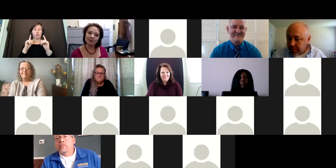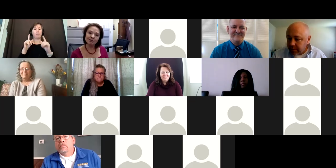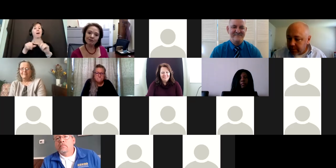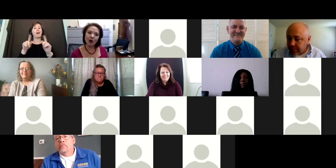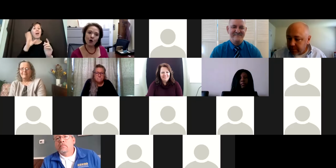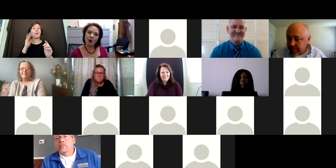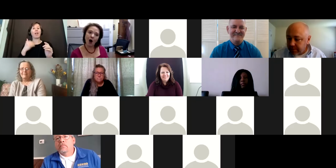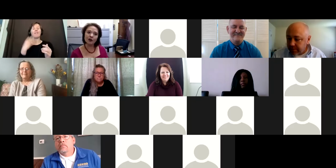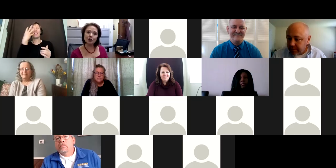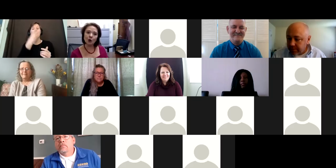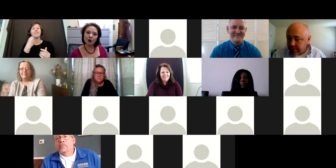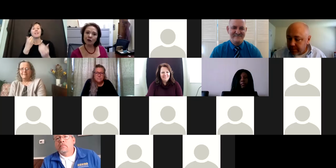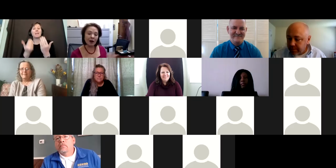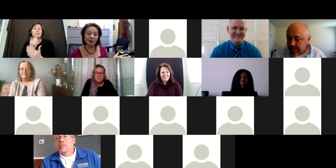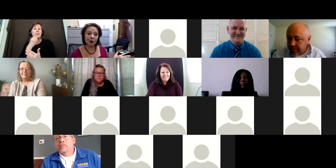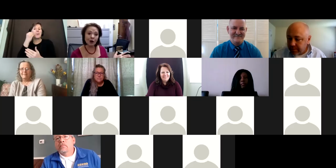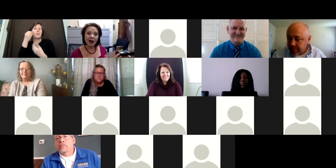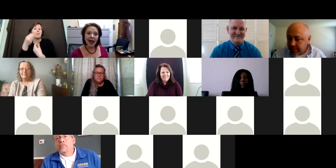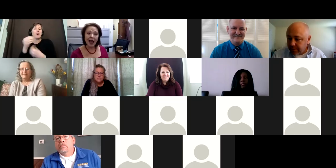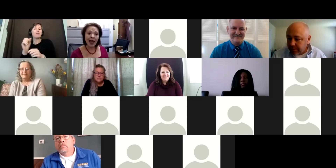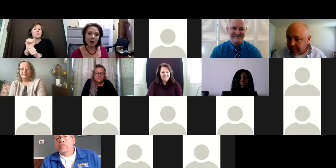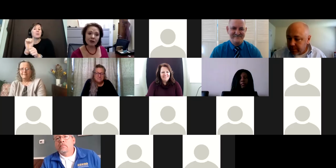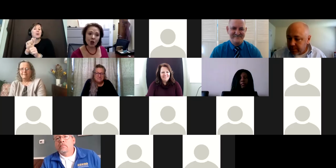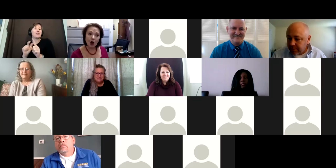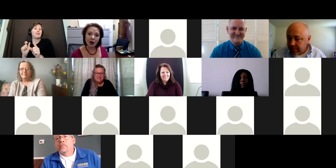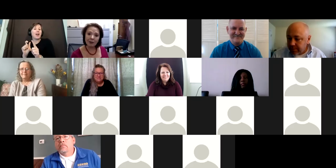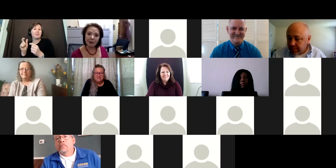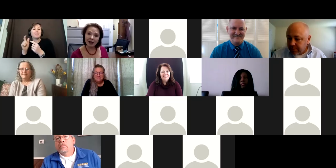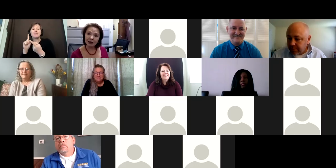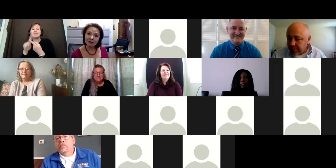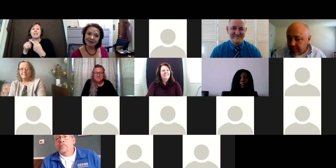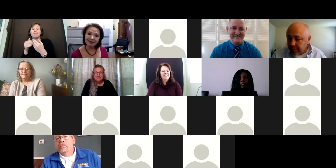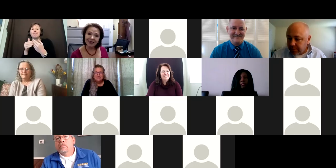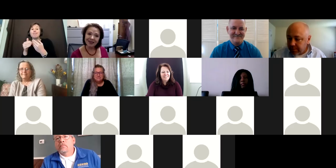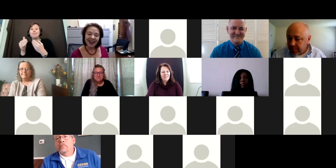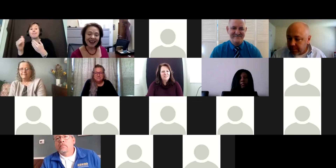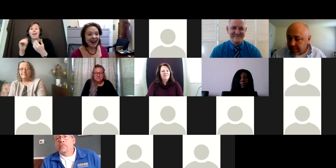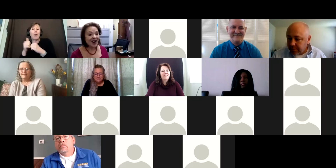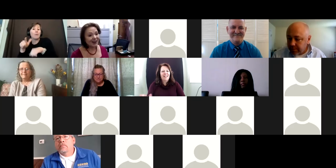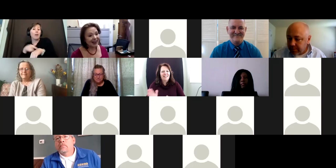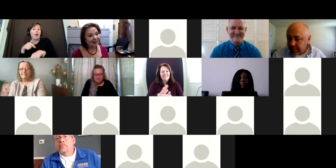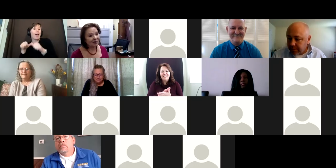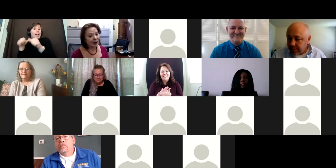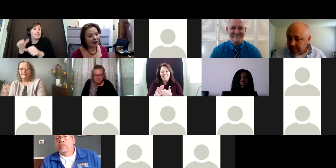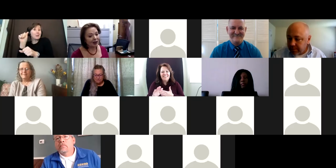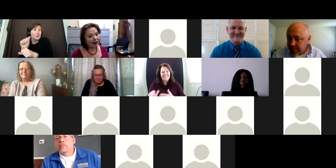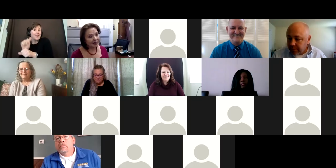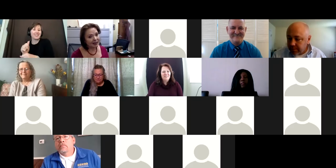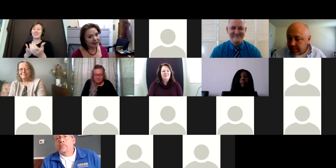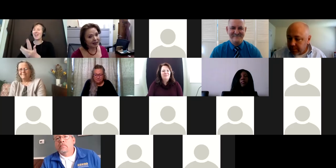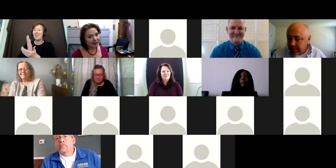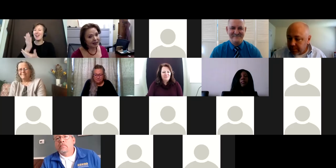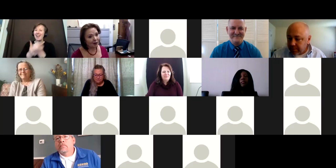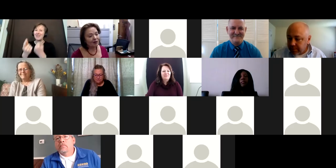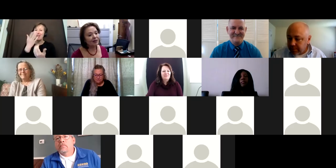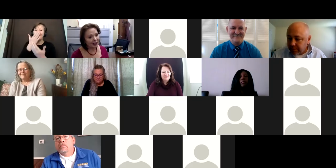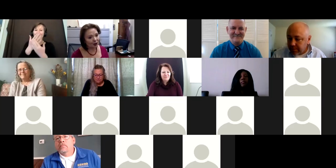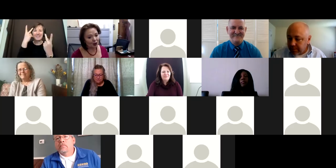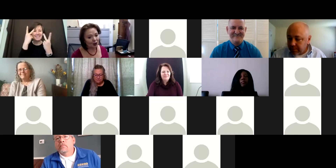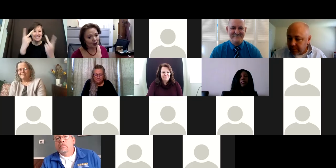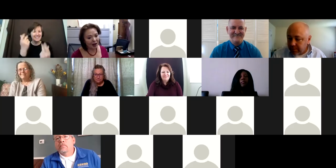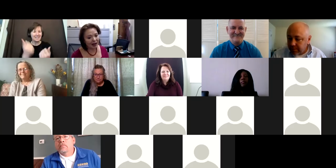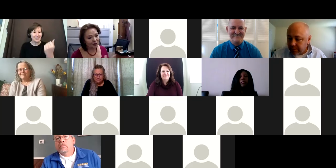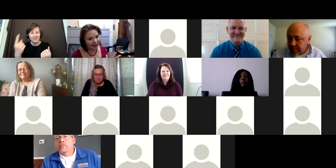little home office to work from for however long I'm here. All right, everybody, great to see you. Thank